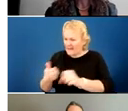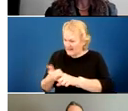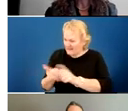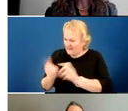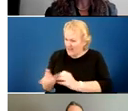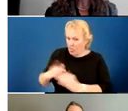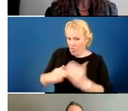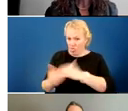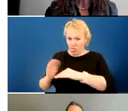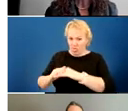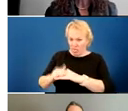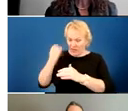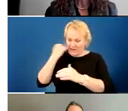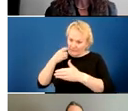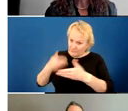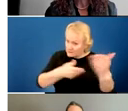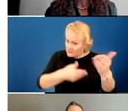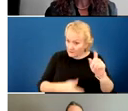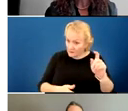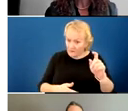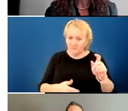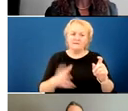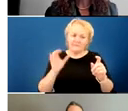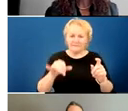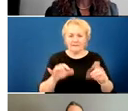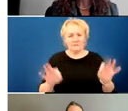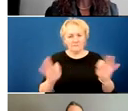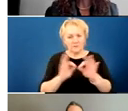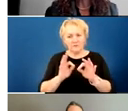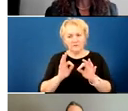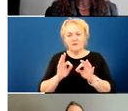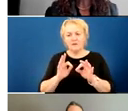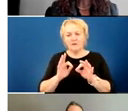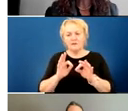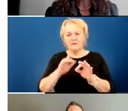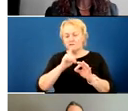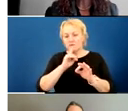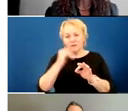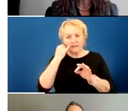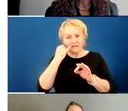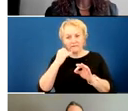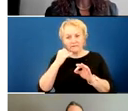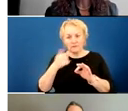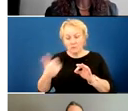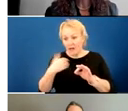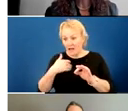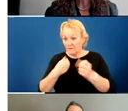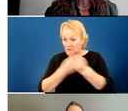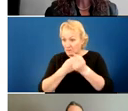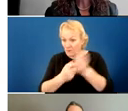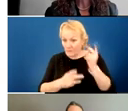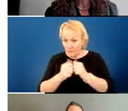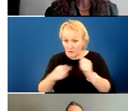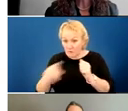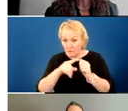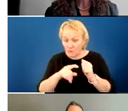has to be transported. And if you have, definitely, you know, if you have a support network with you,